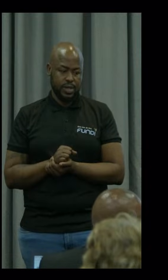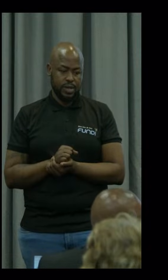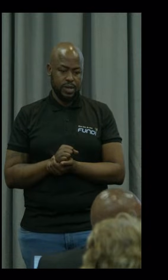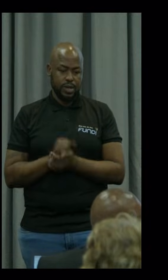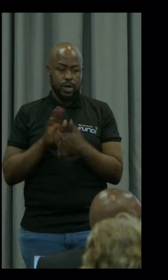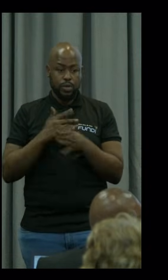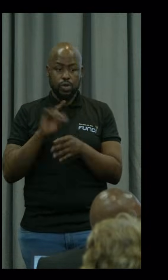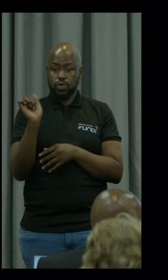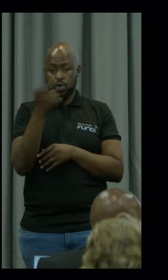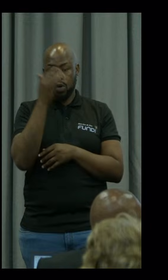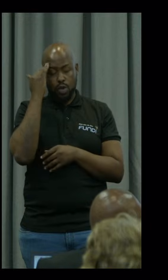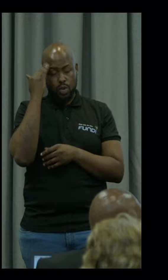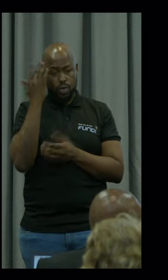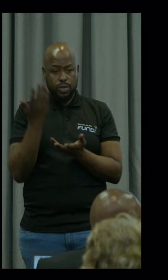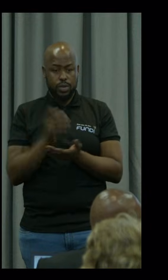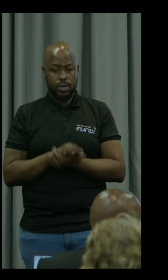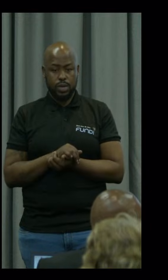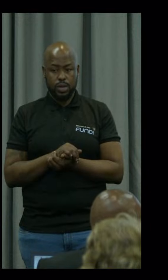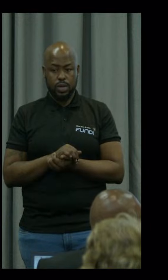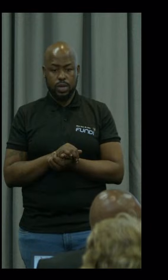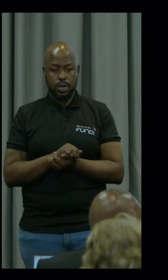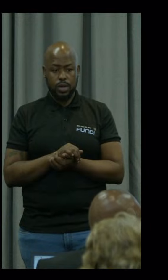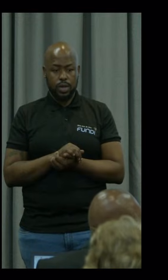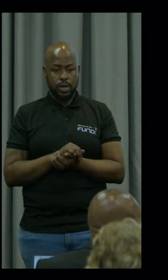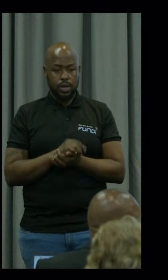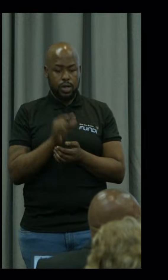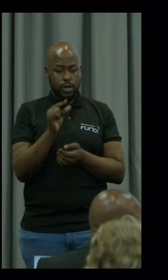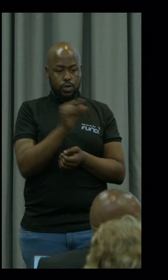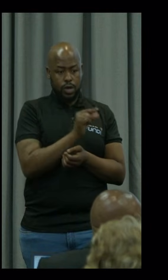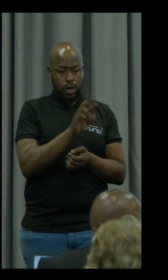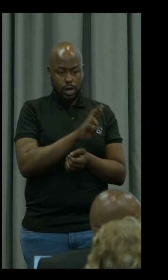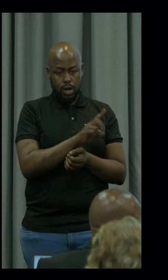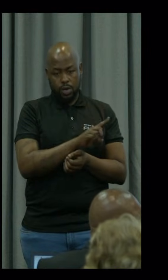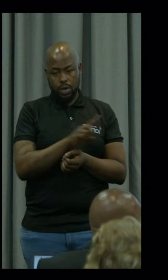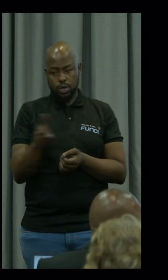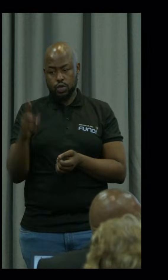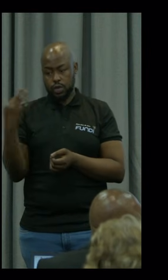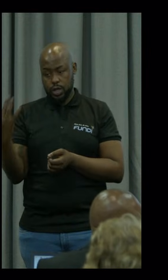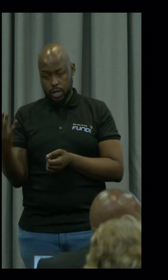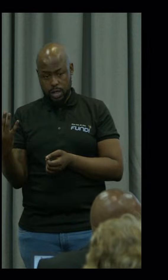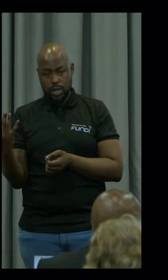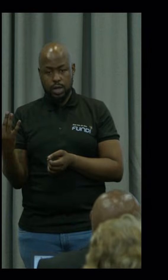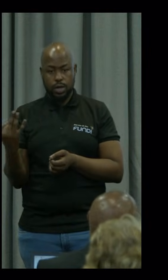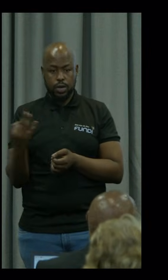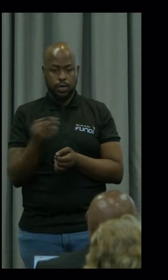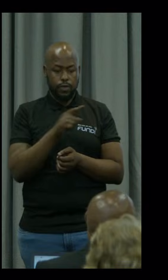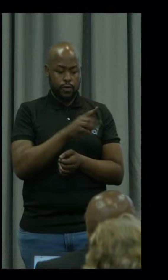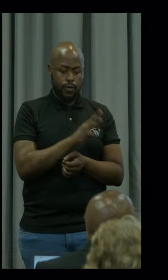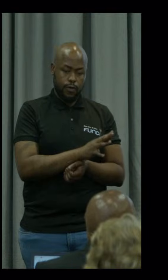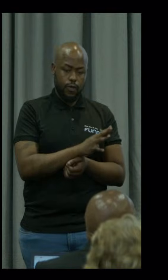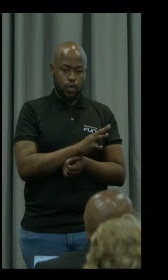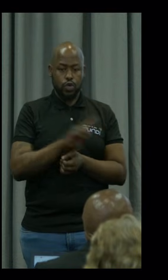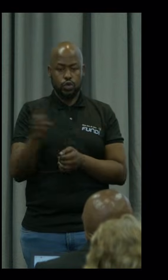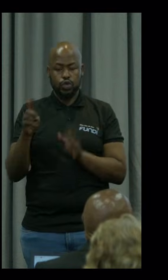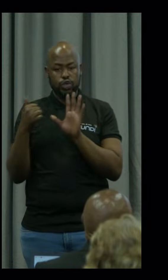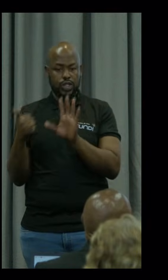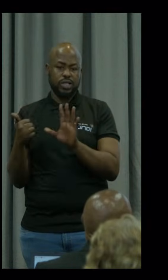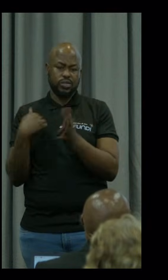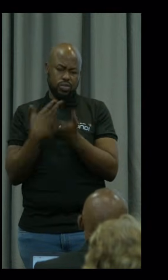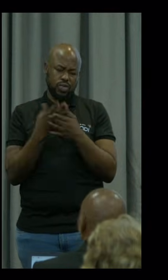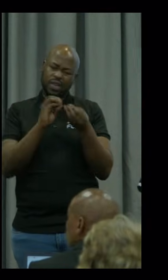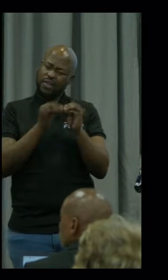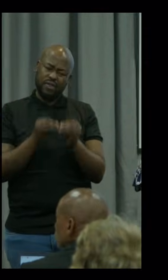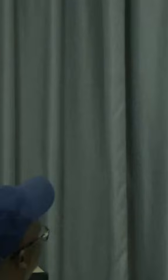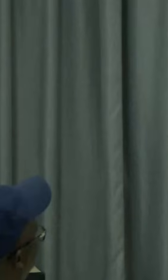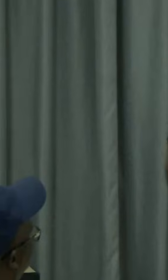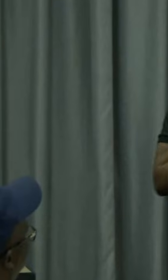know our phases are grade R to grade 3, grade 4, so we can fix that